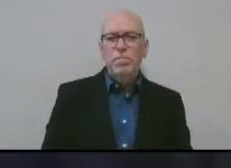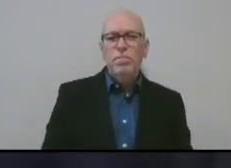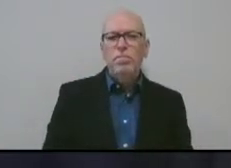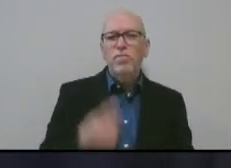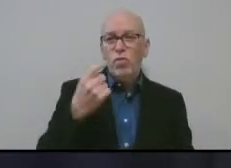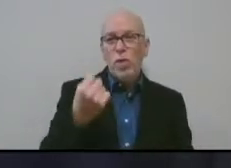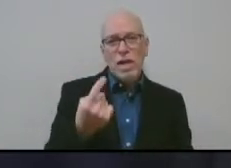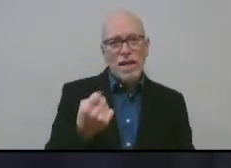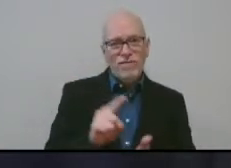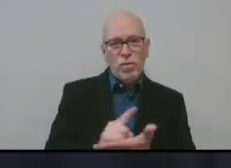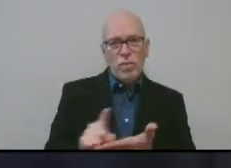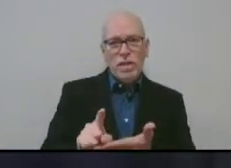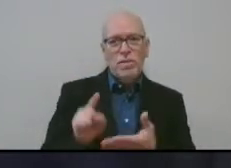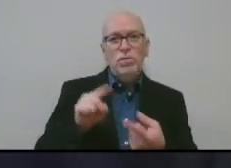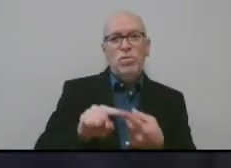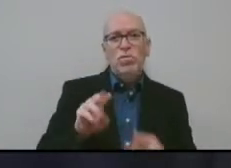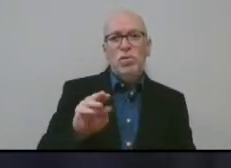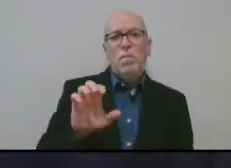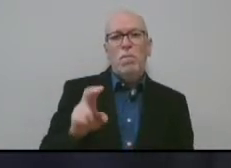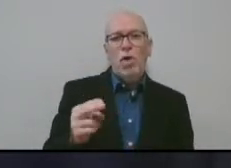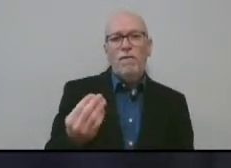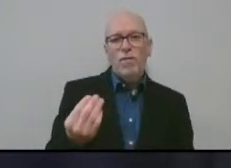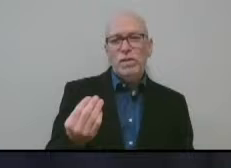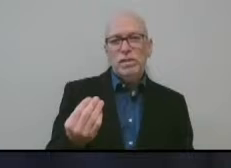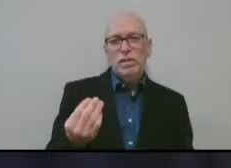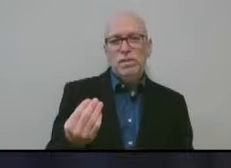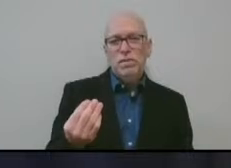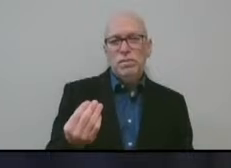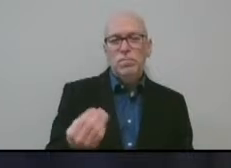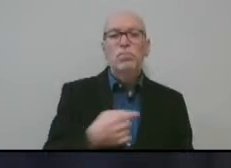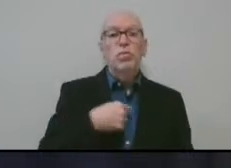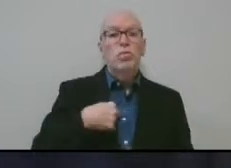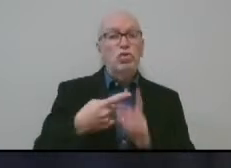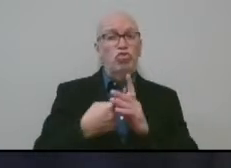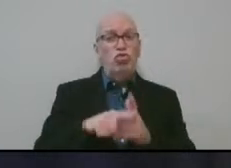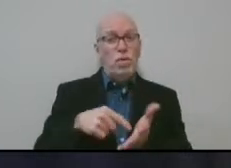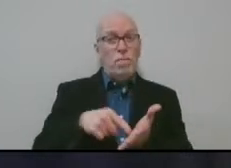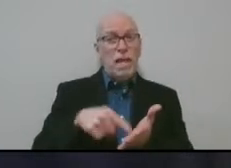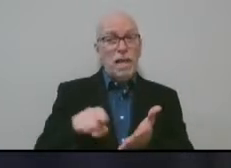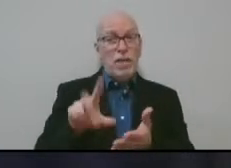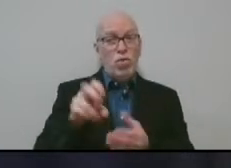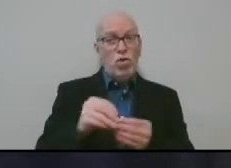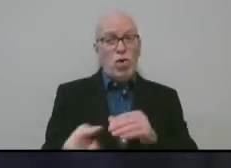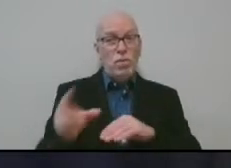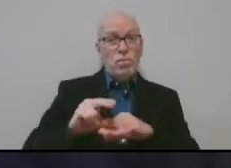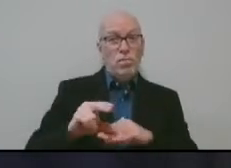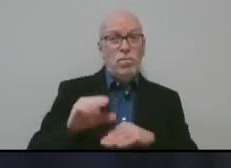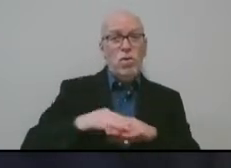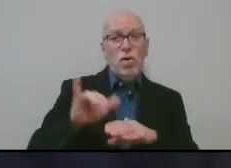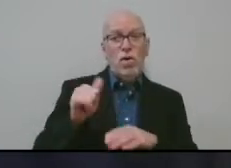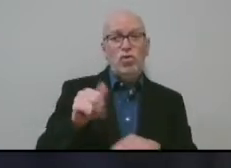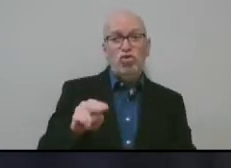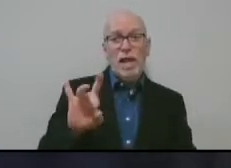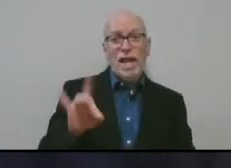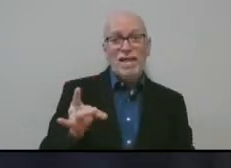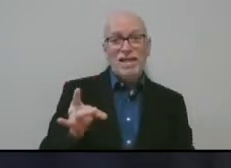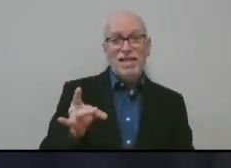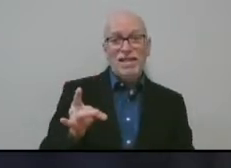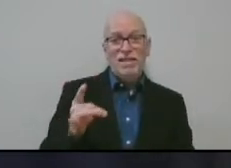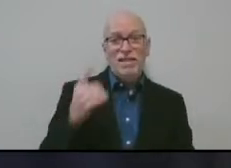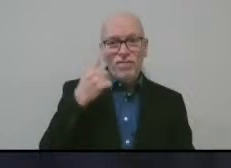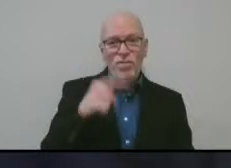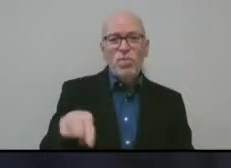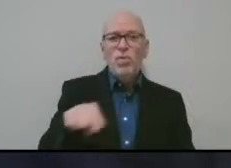weeks through March 14th. We started paying this weekly add-on on January 8th to those